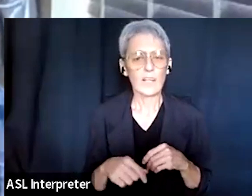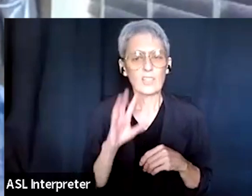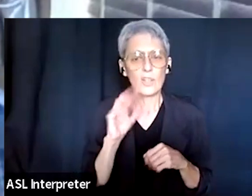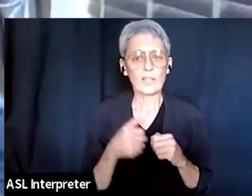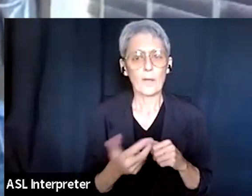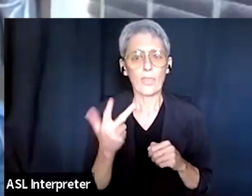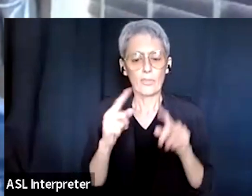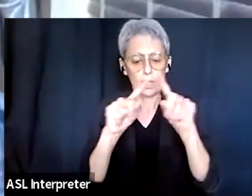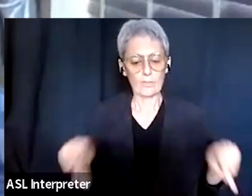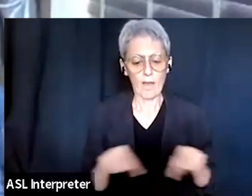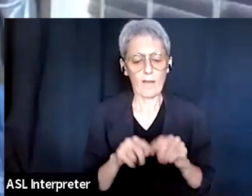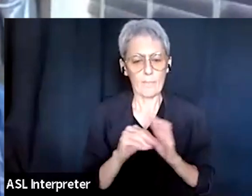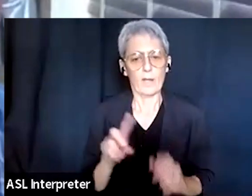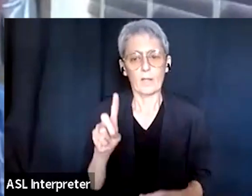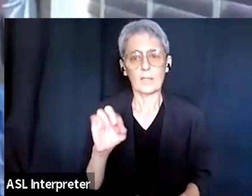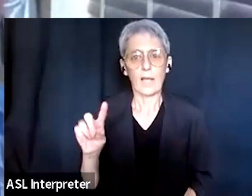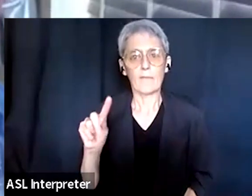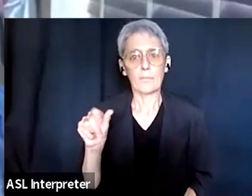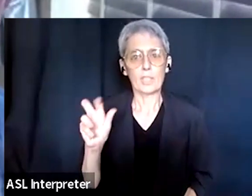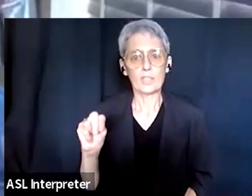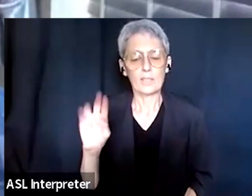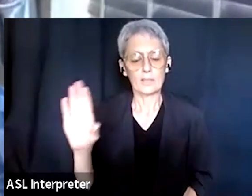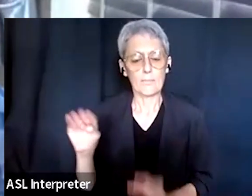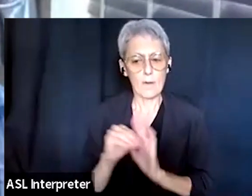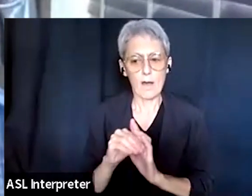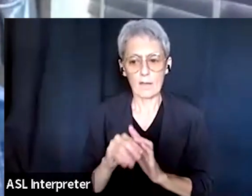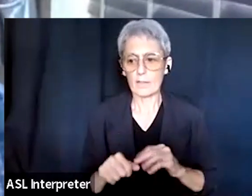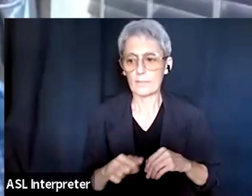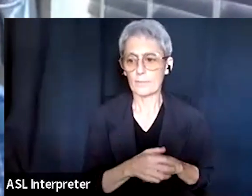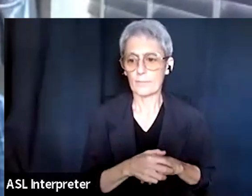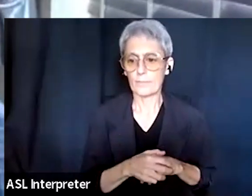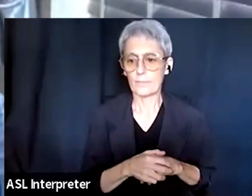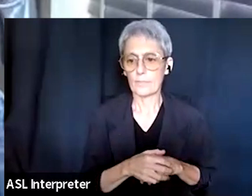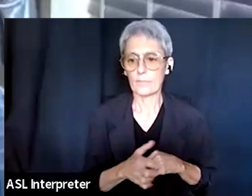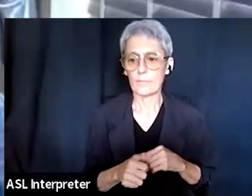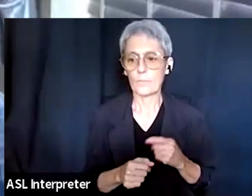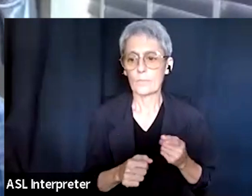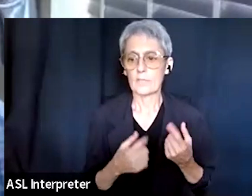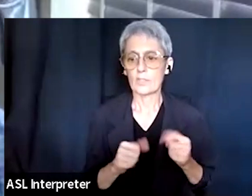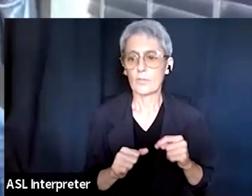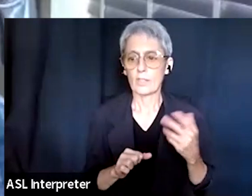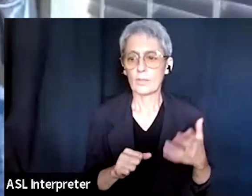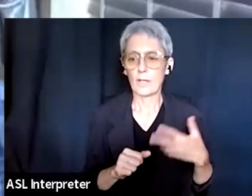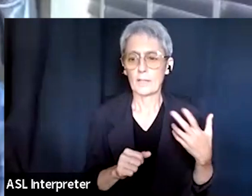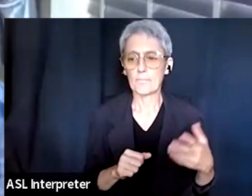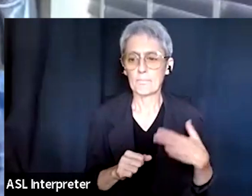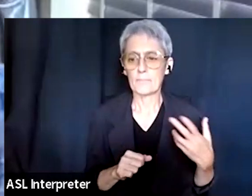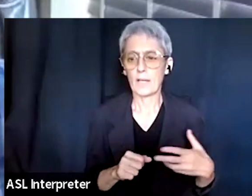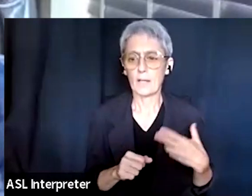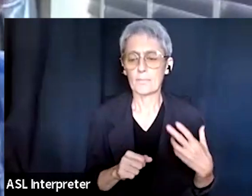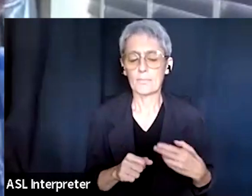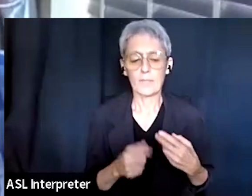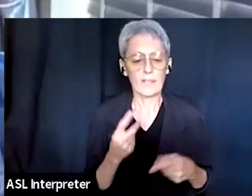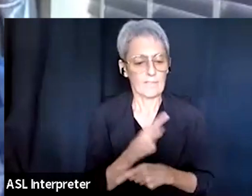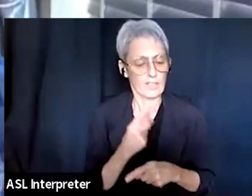David Pearson's model, and she was trying to track down where it kind of originated. So there's definitely